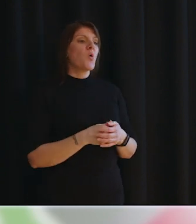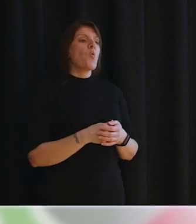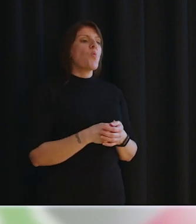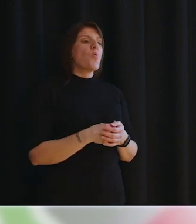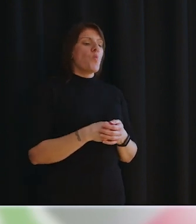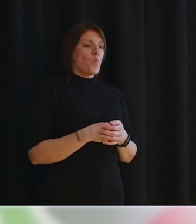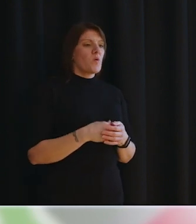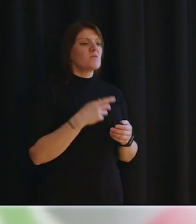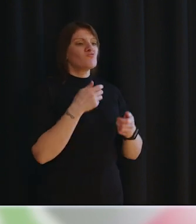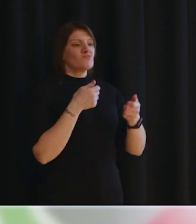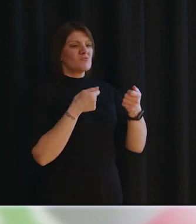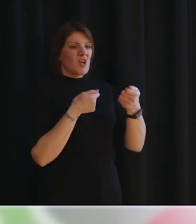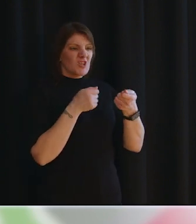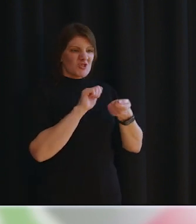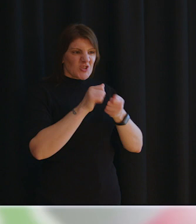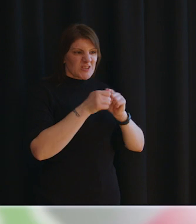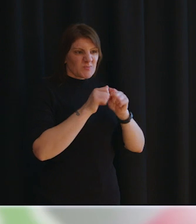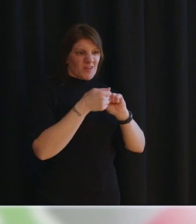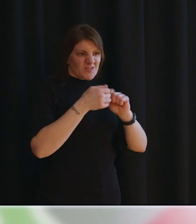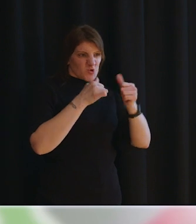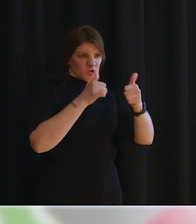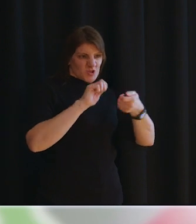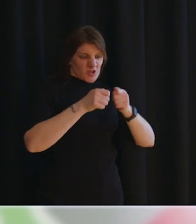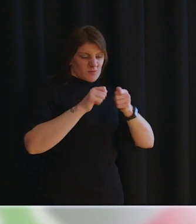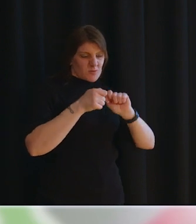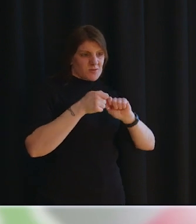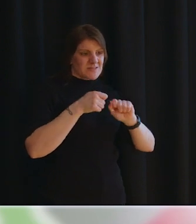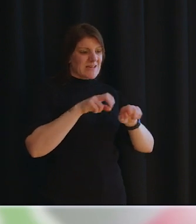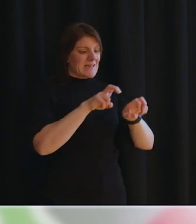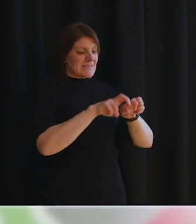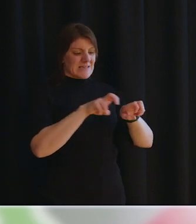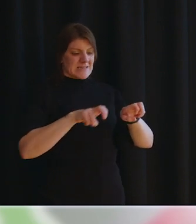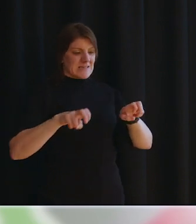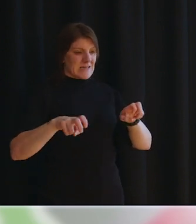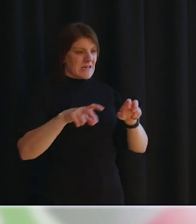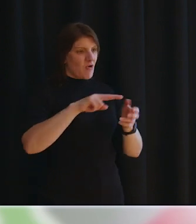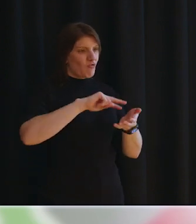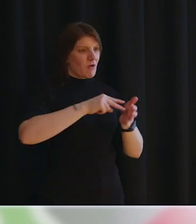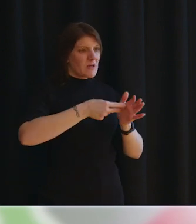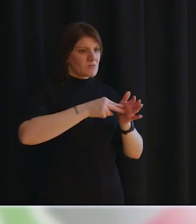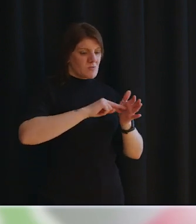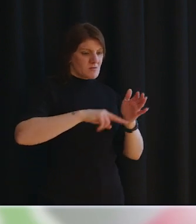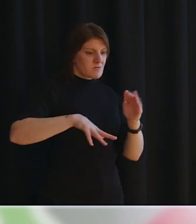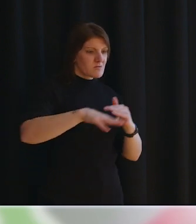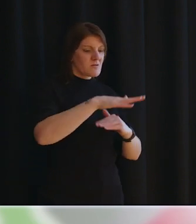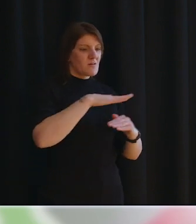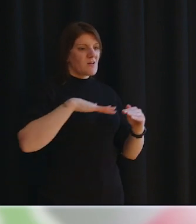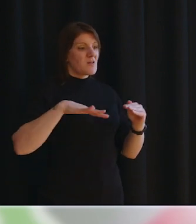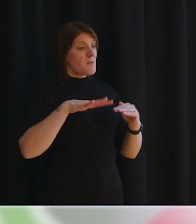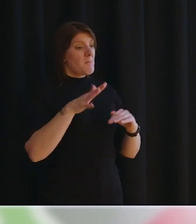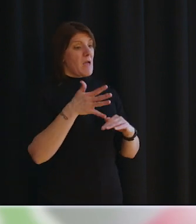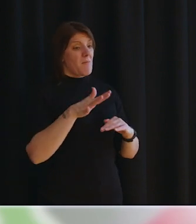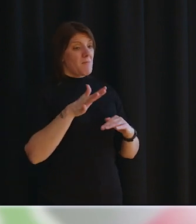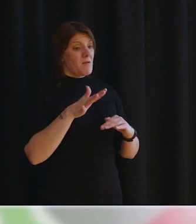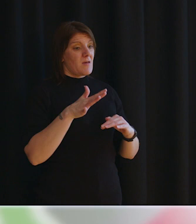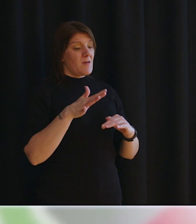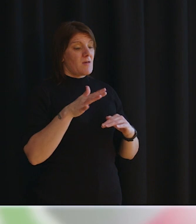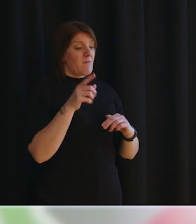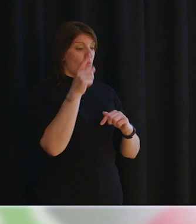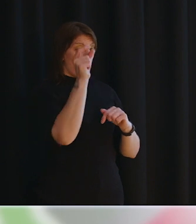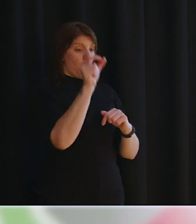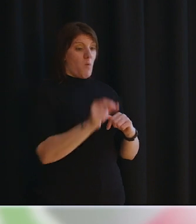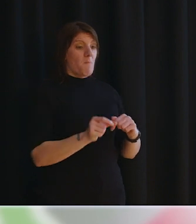seating arrangements, having potentially, you might have somewhere specifically for somewhere to sit if they have sensory